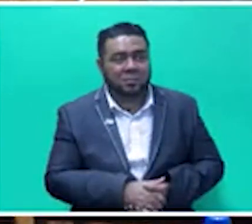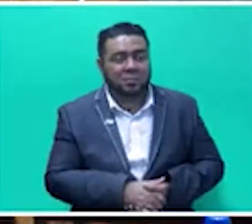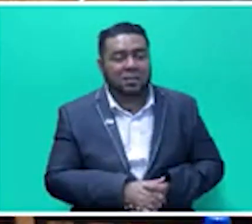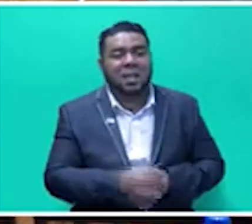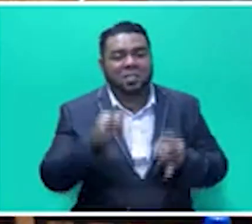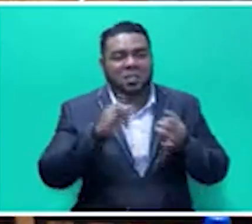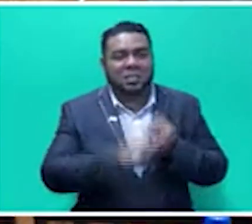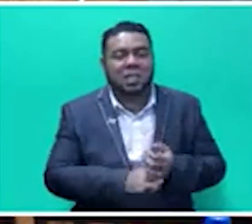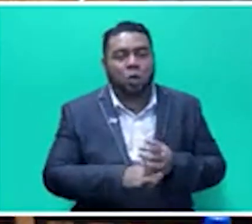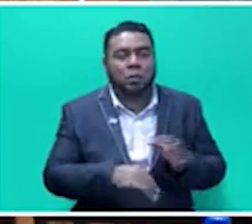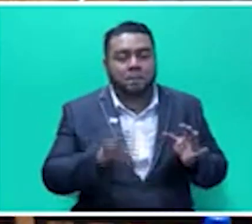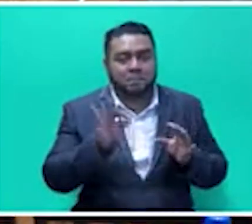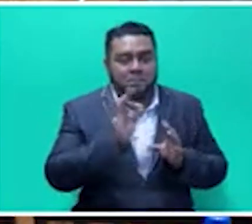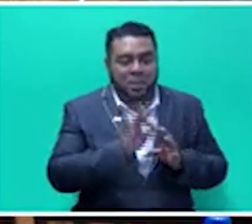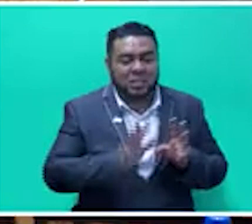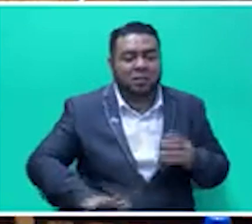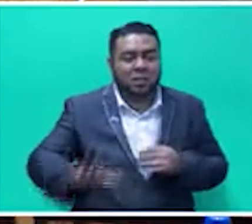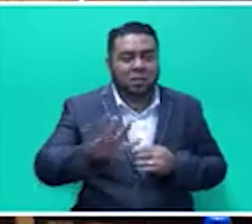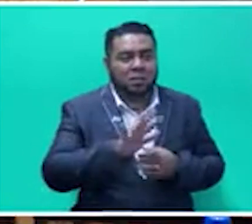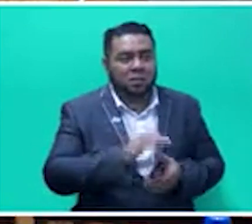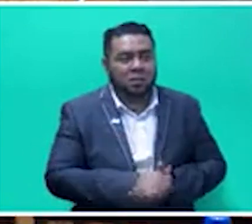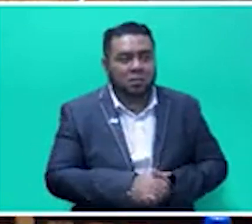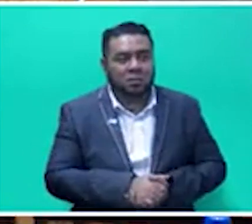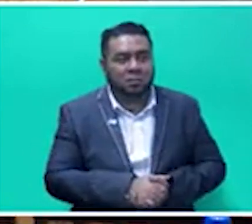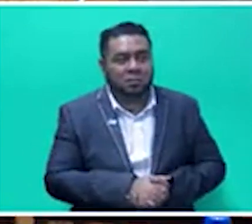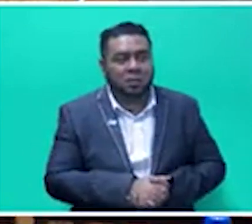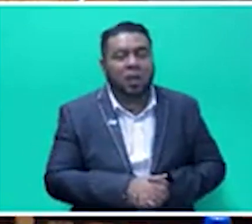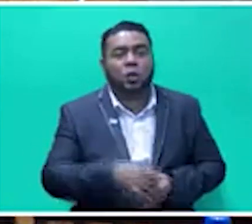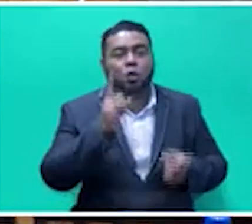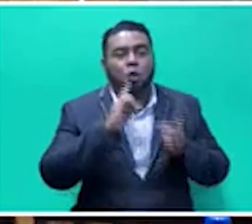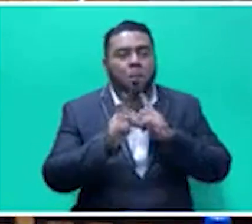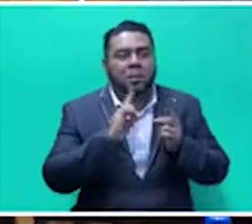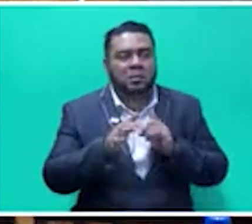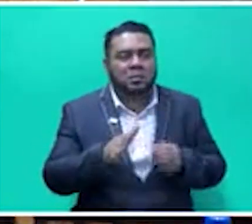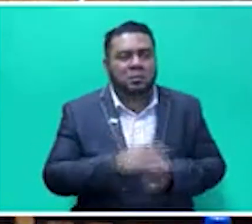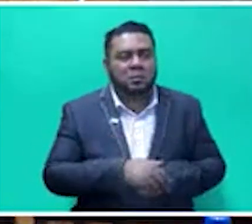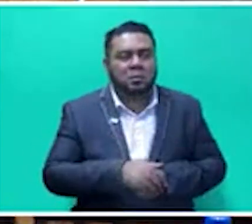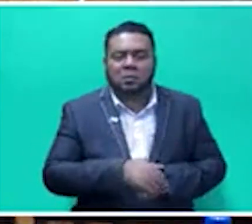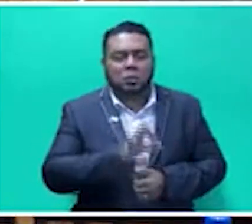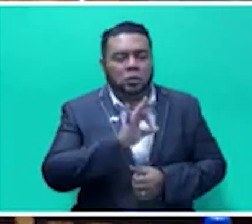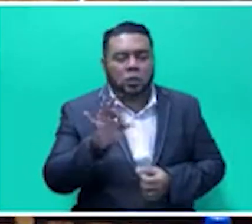South Pacific. And comments like that is not going to make a dent